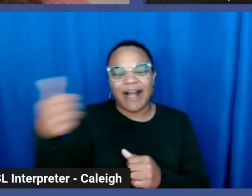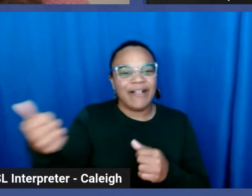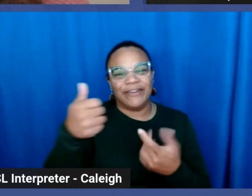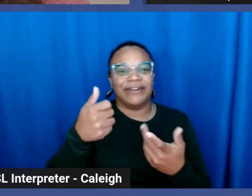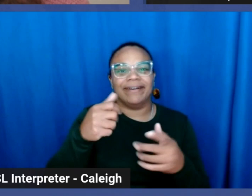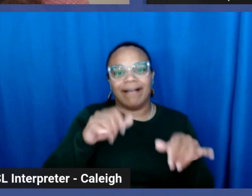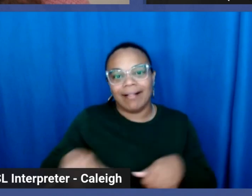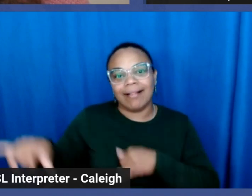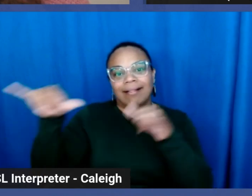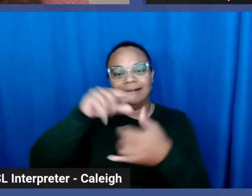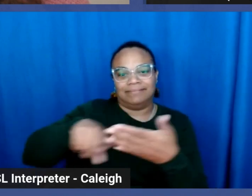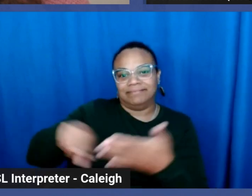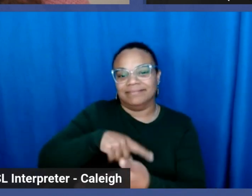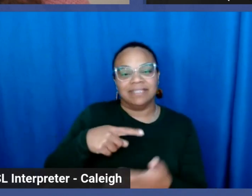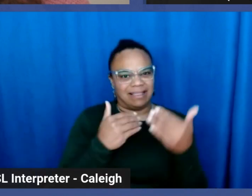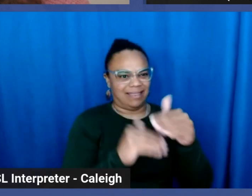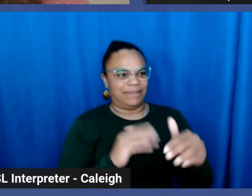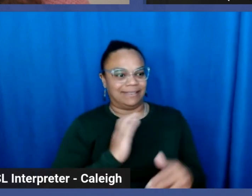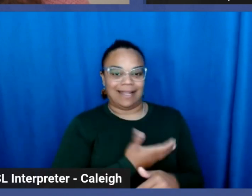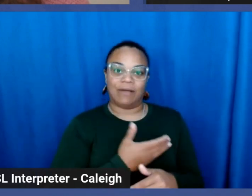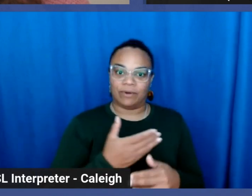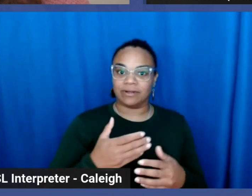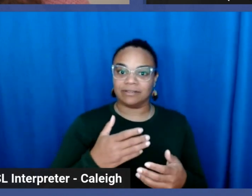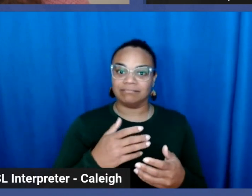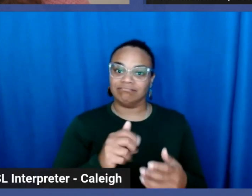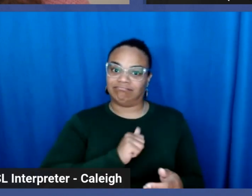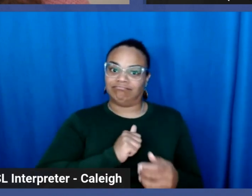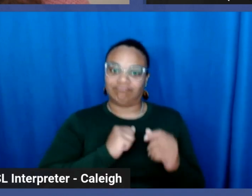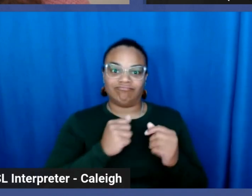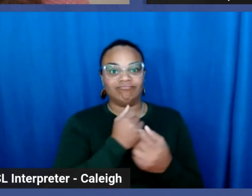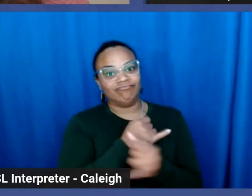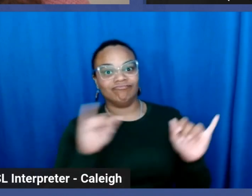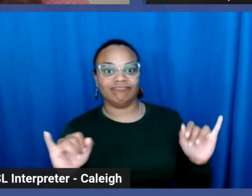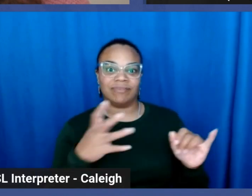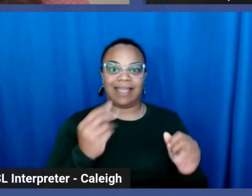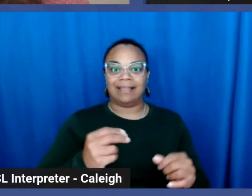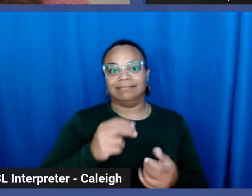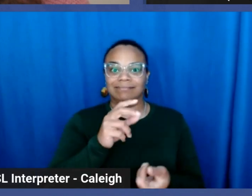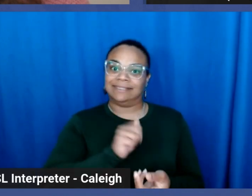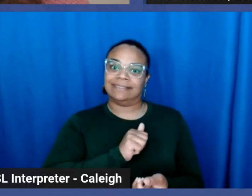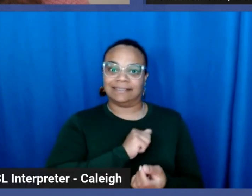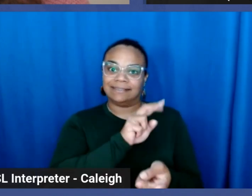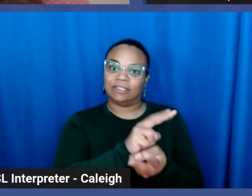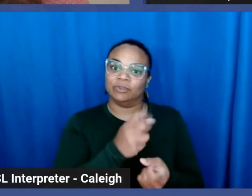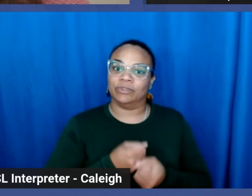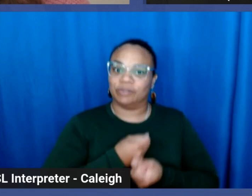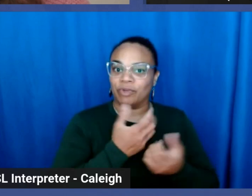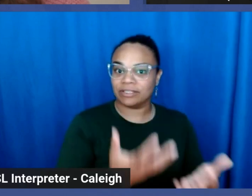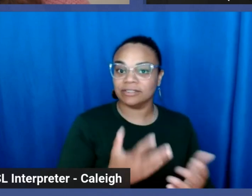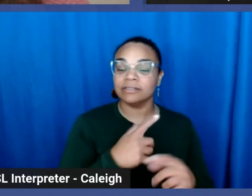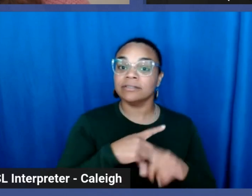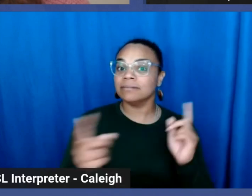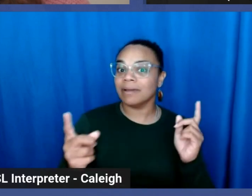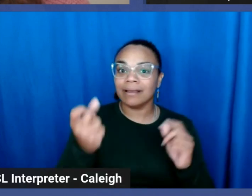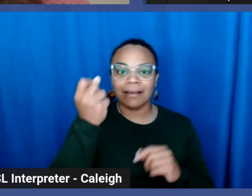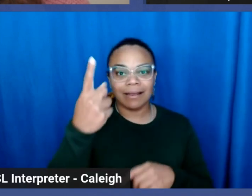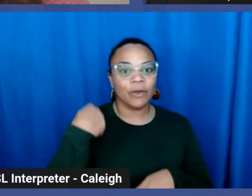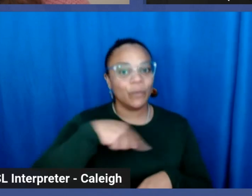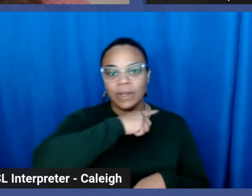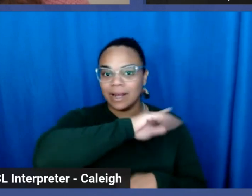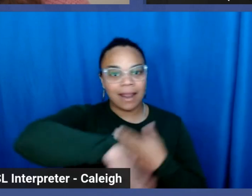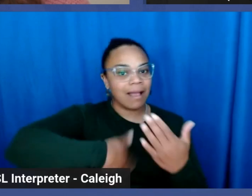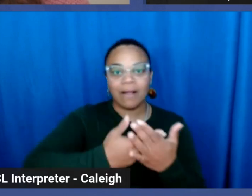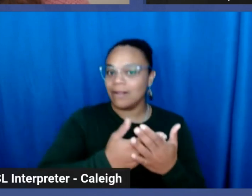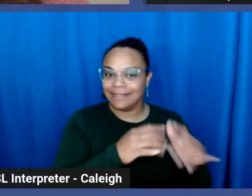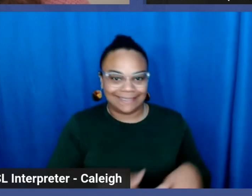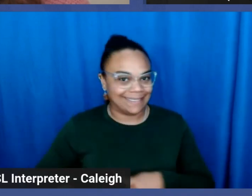sexual agency and self expression. But as many others have said before, we are not a monolith. We